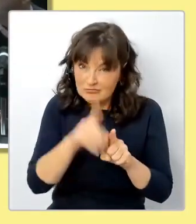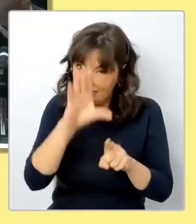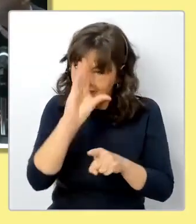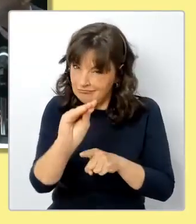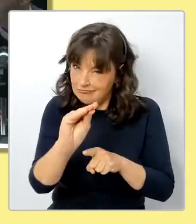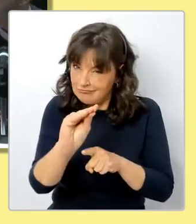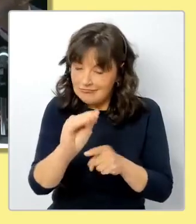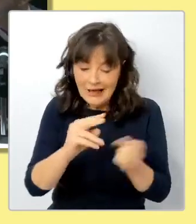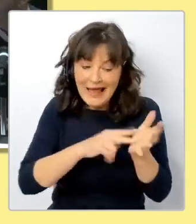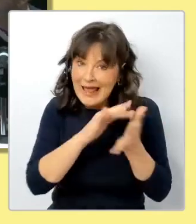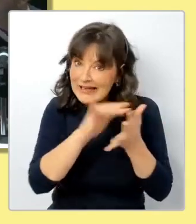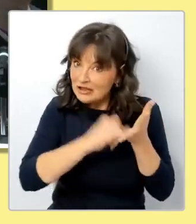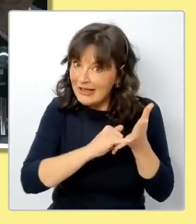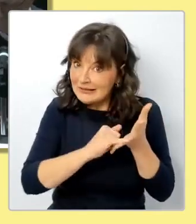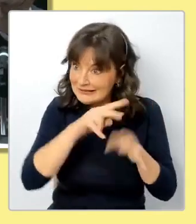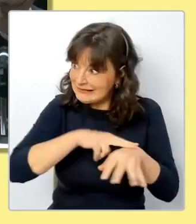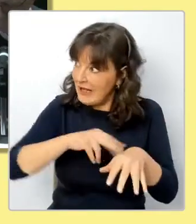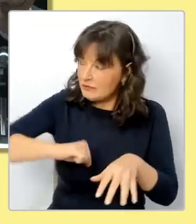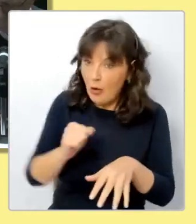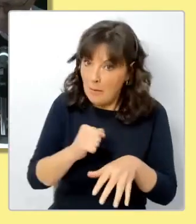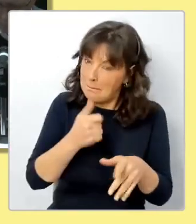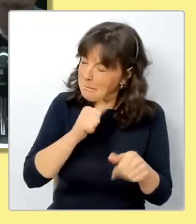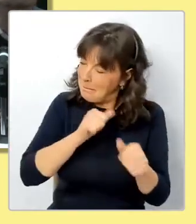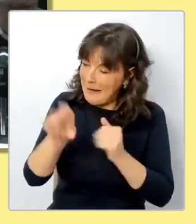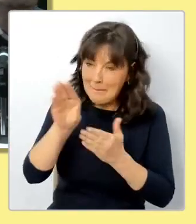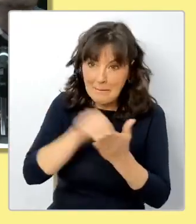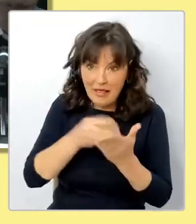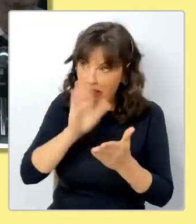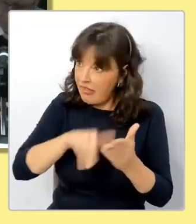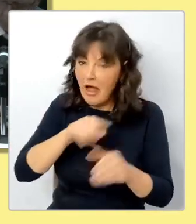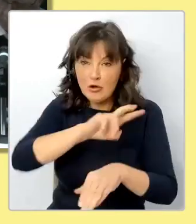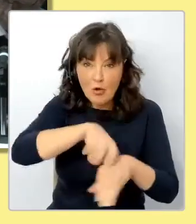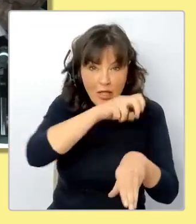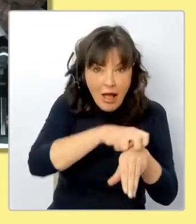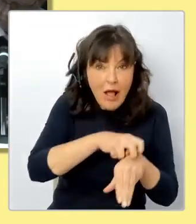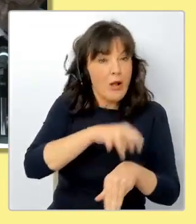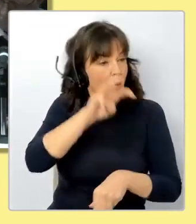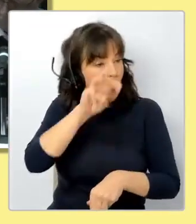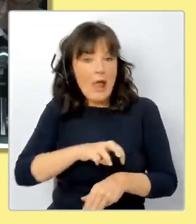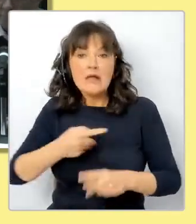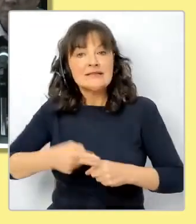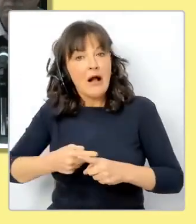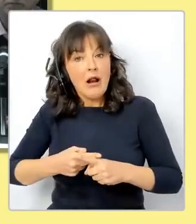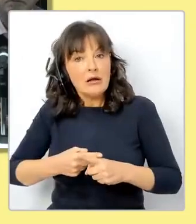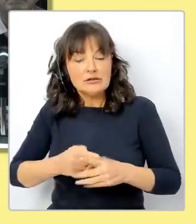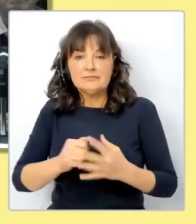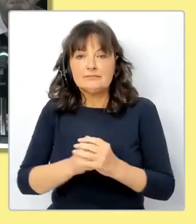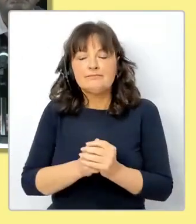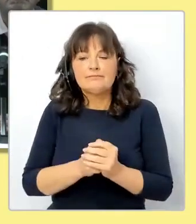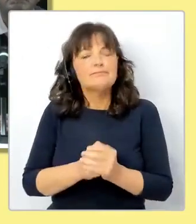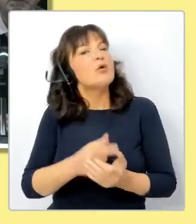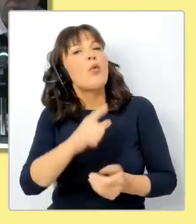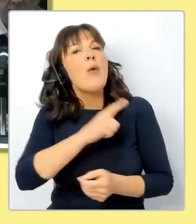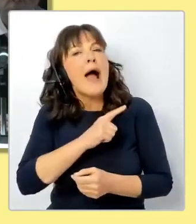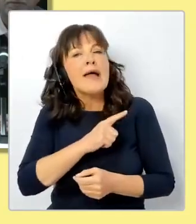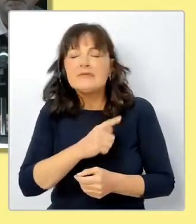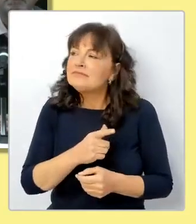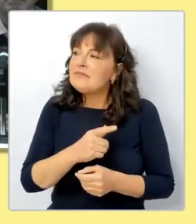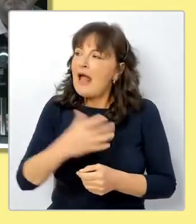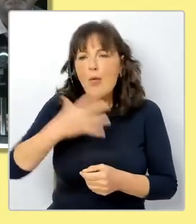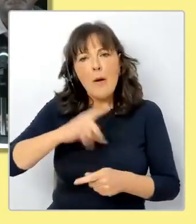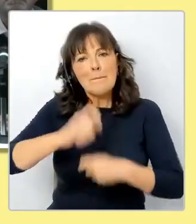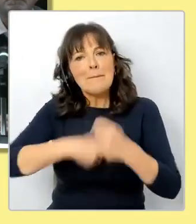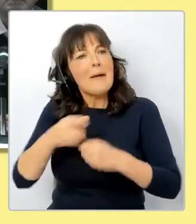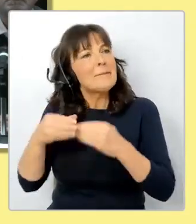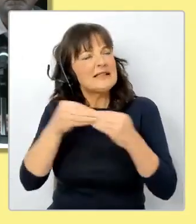UK. And why else? Because I want to restart and re-energise and kickstart the Yes campaign. The beauty